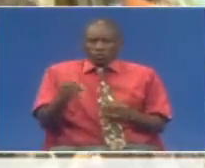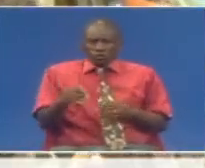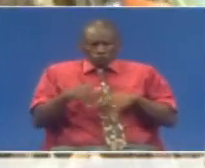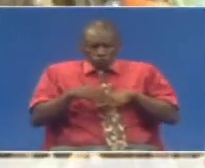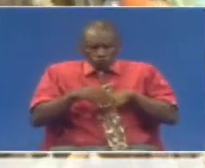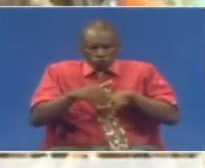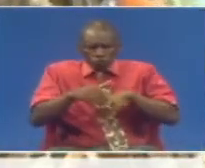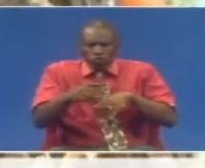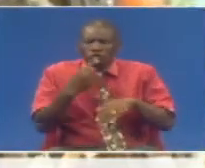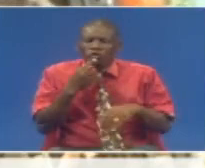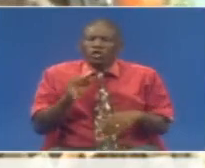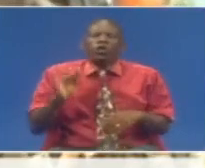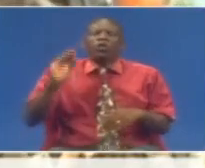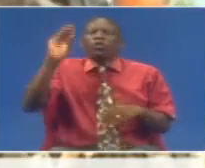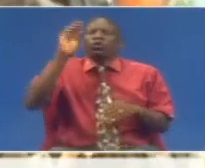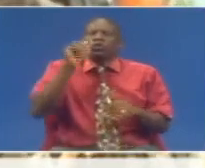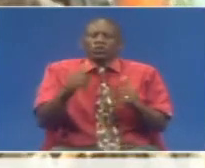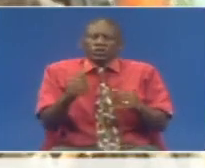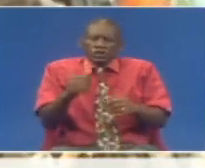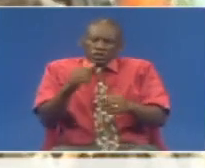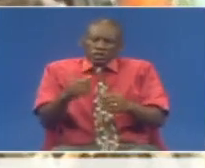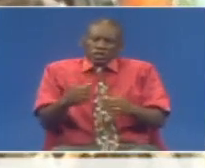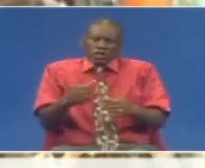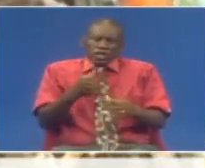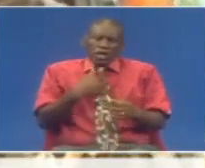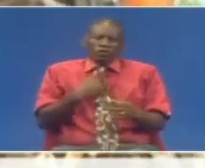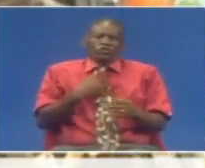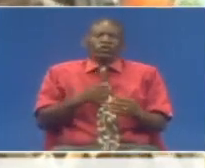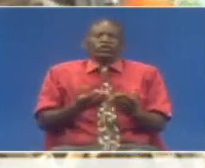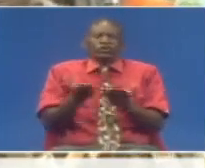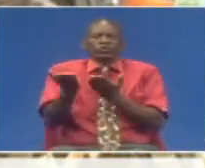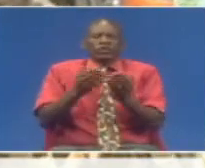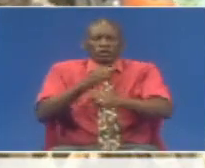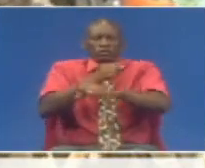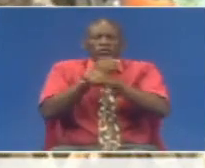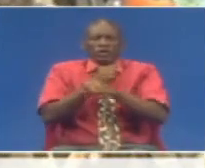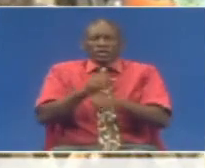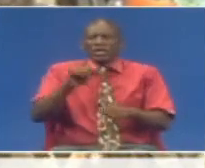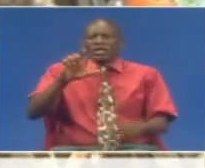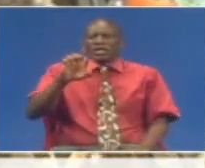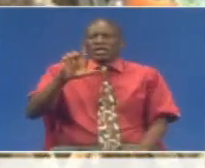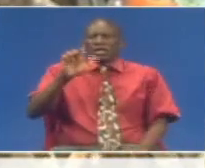oath they swore to serve and protect. Leila Mohammed, NTV.